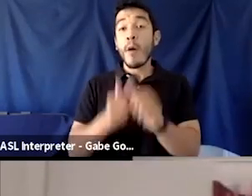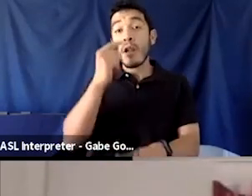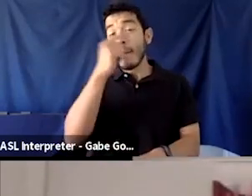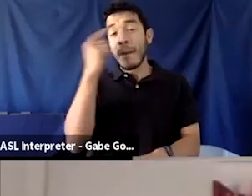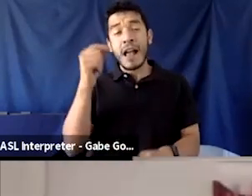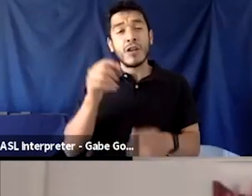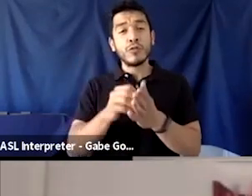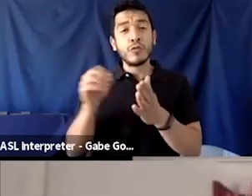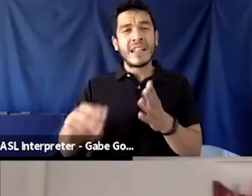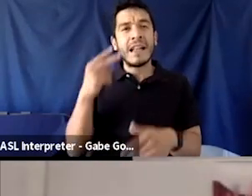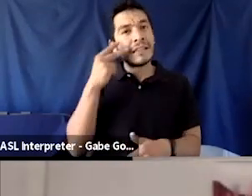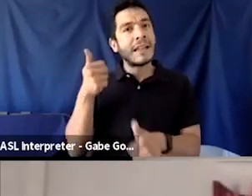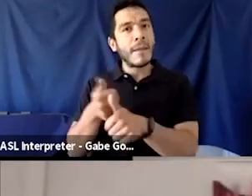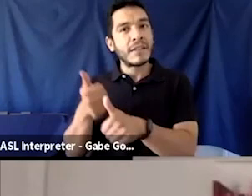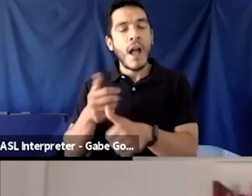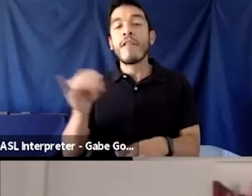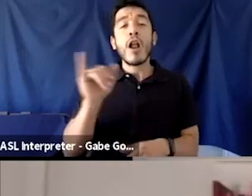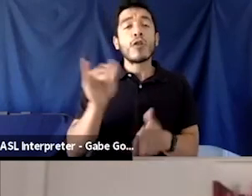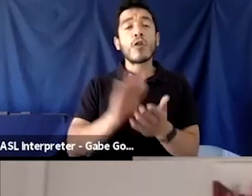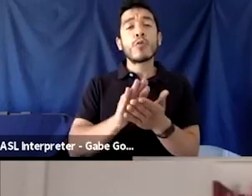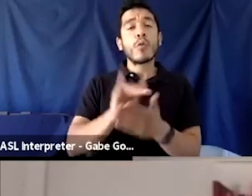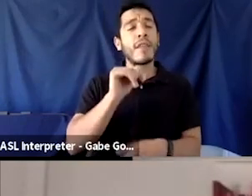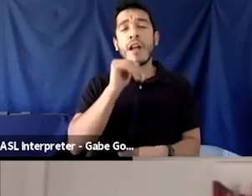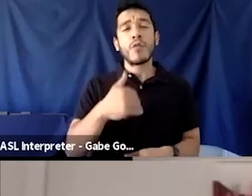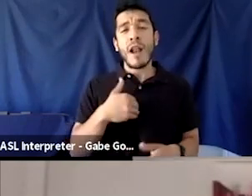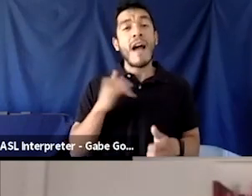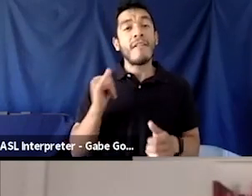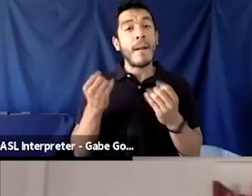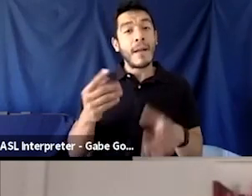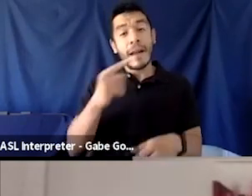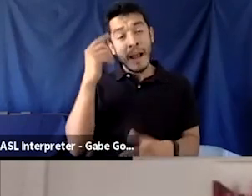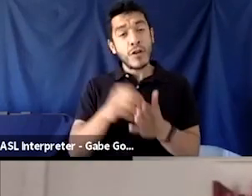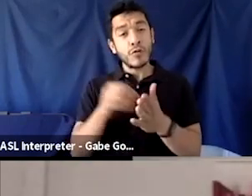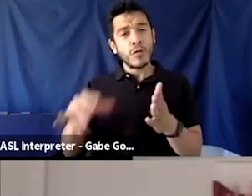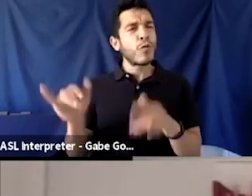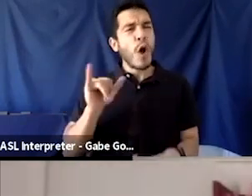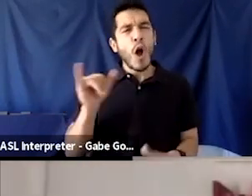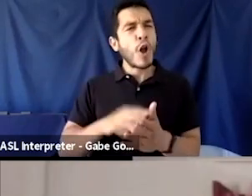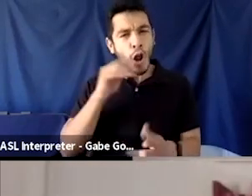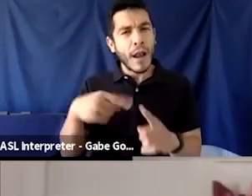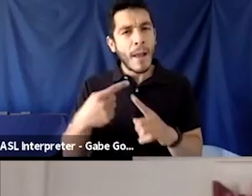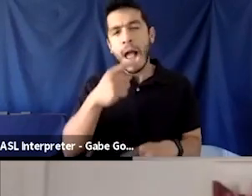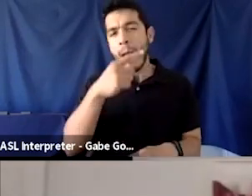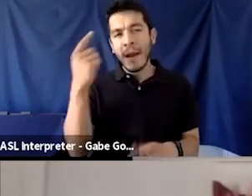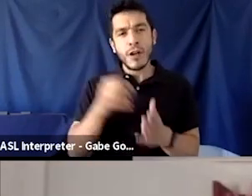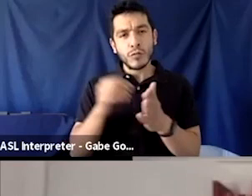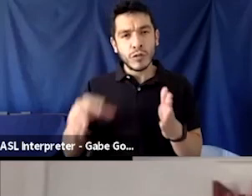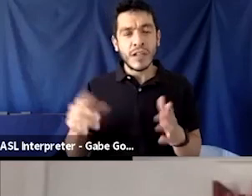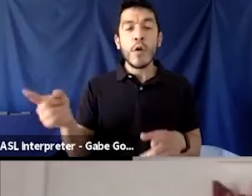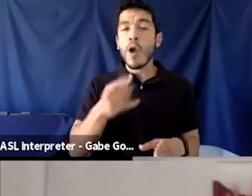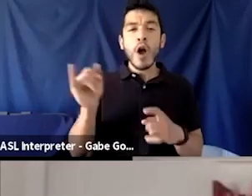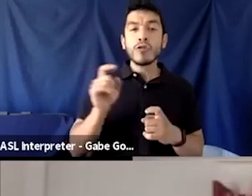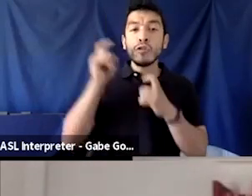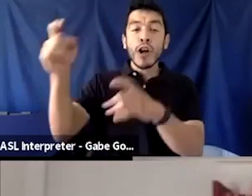Black students to also learn more about Black experiences and Black people. So we've been able to receive donations from Japan, Canada,